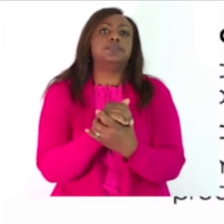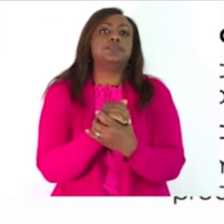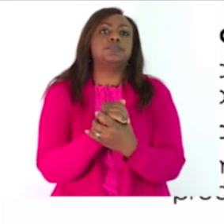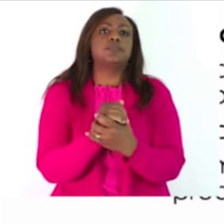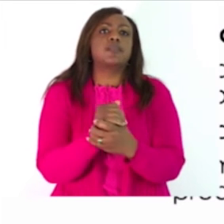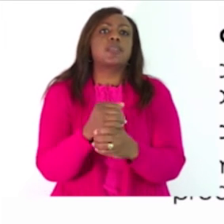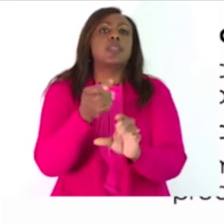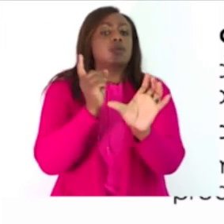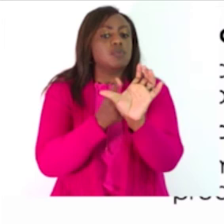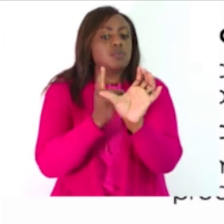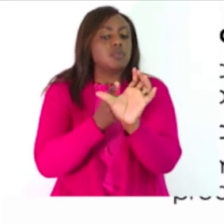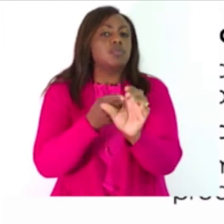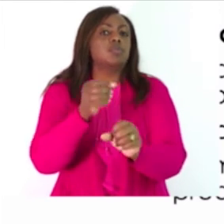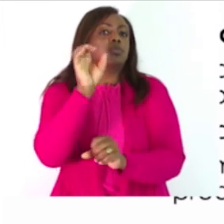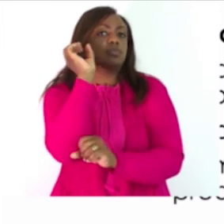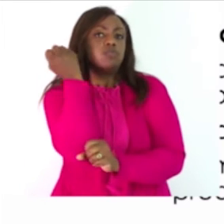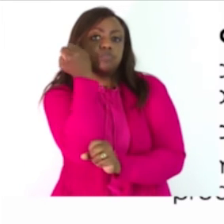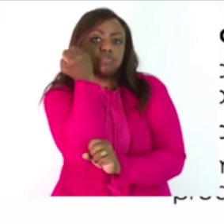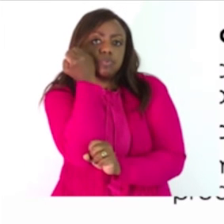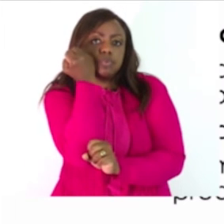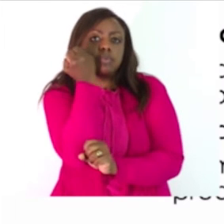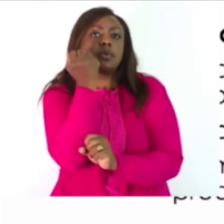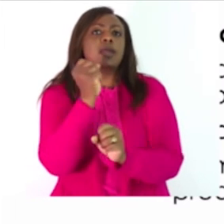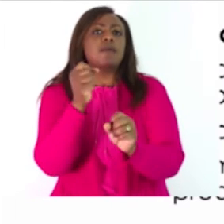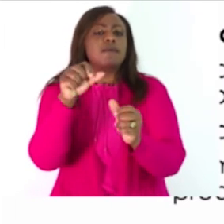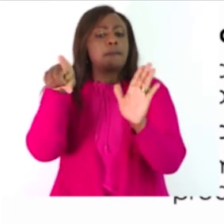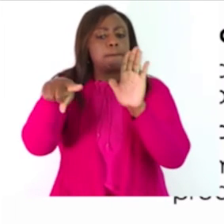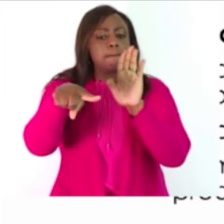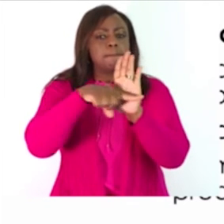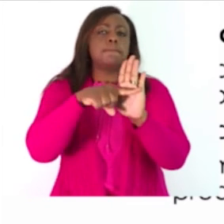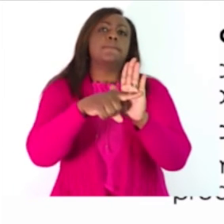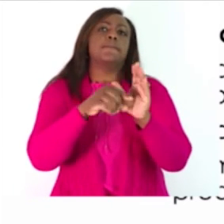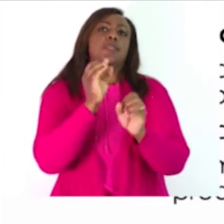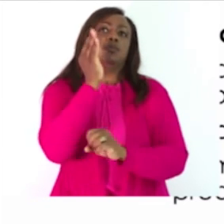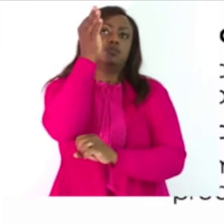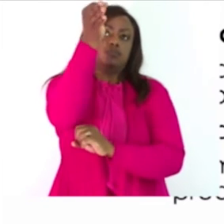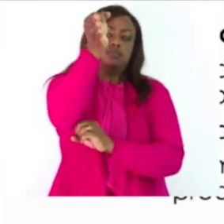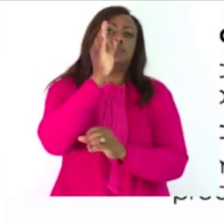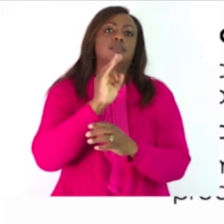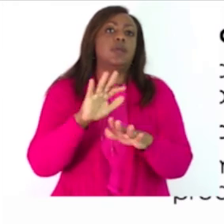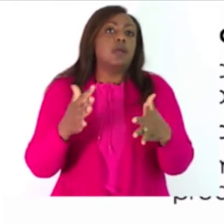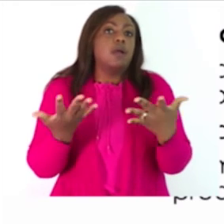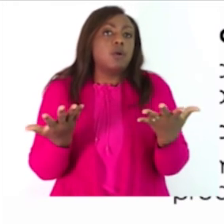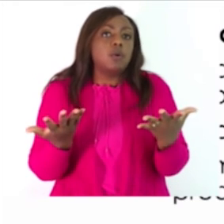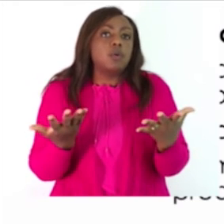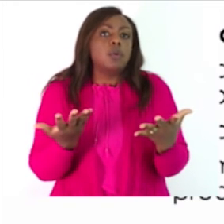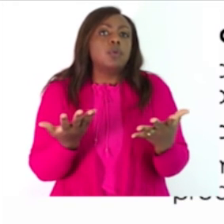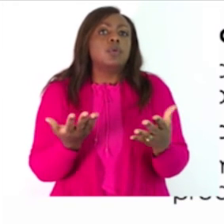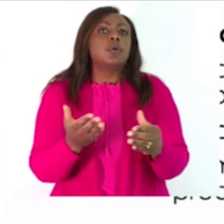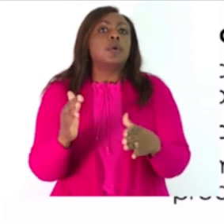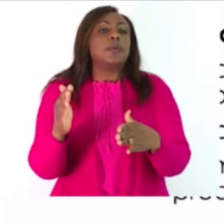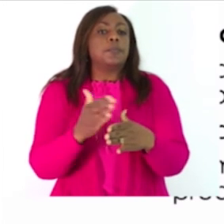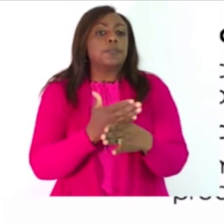our future negatively. What do we mean when we say this? Substance abusers that are still in school